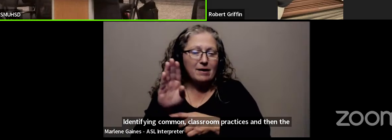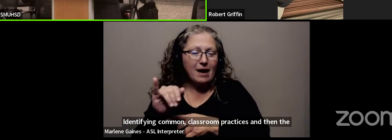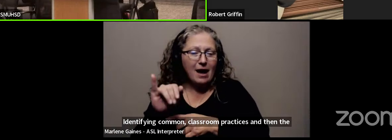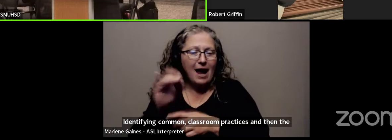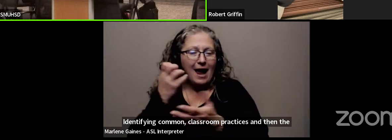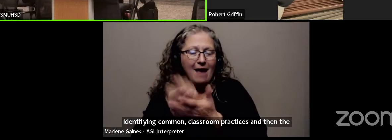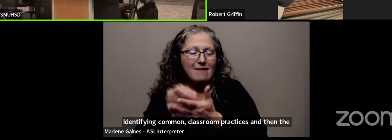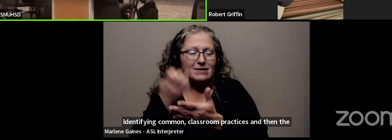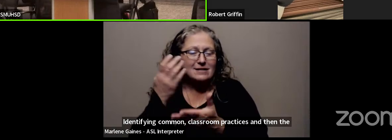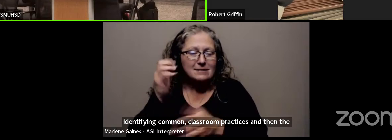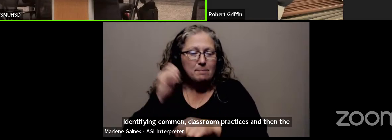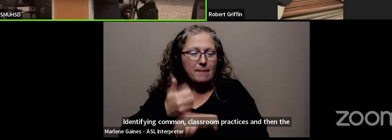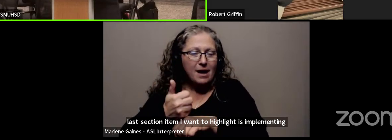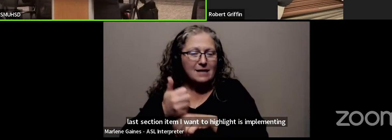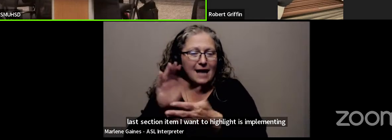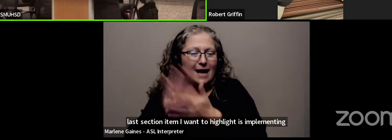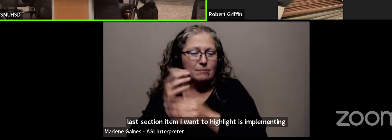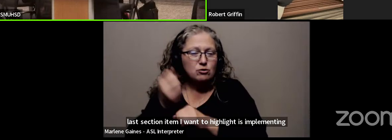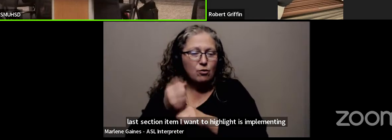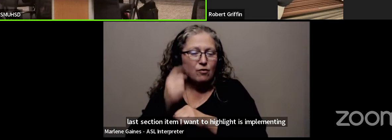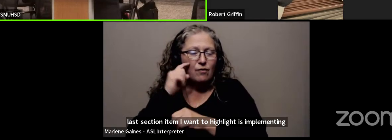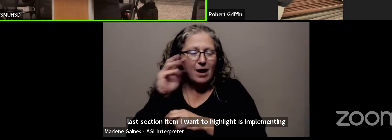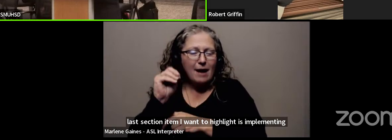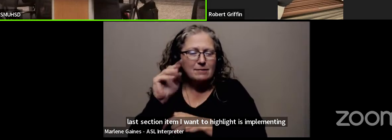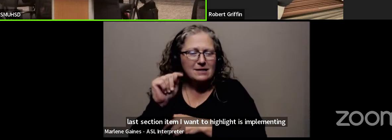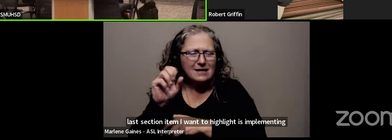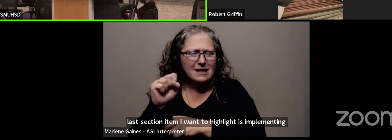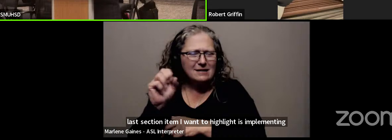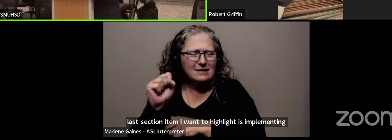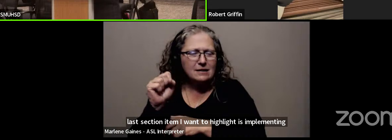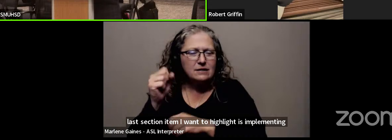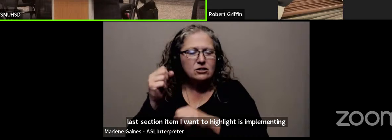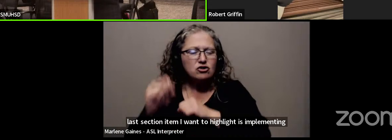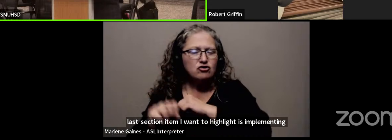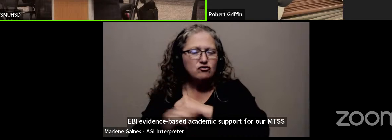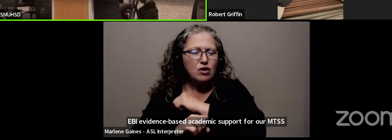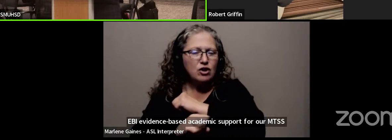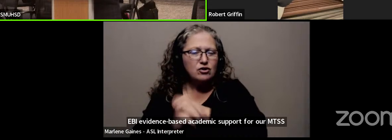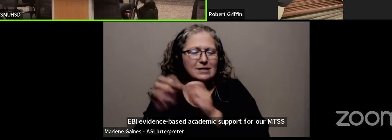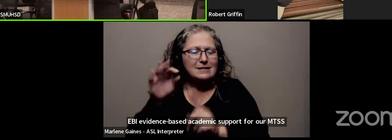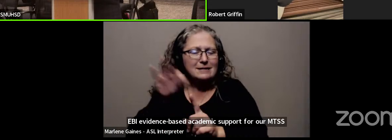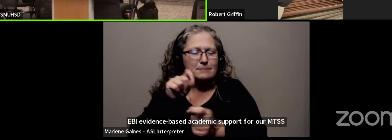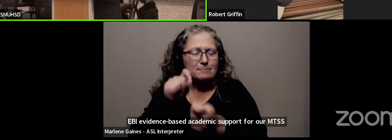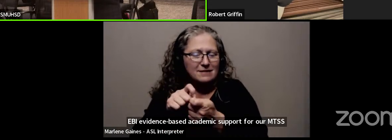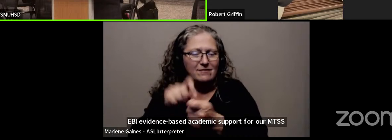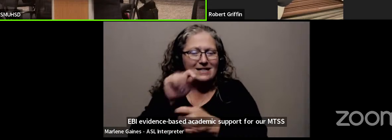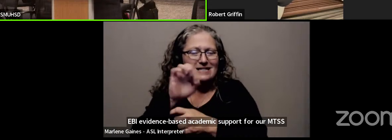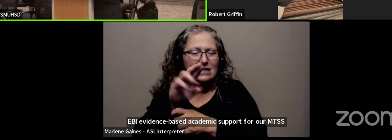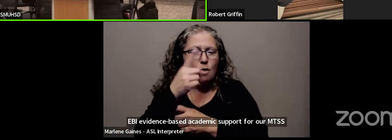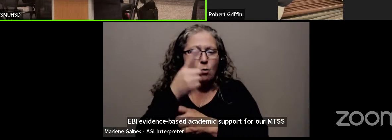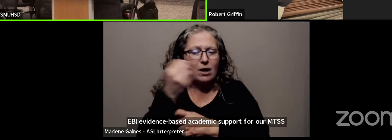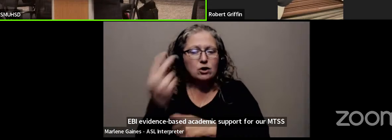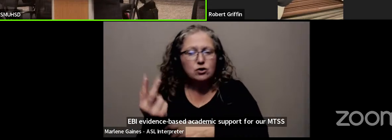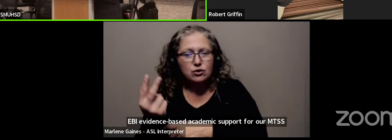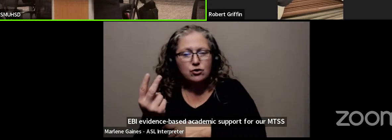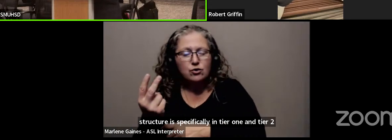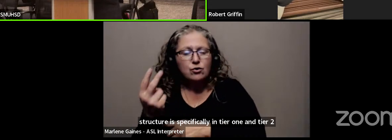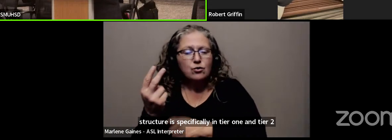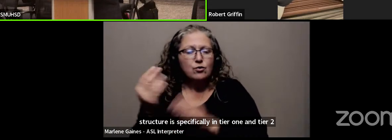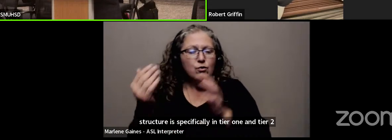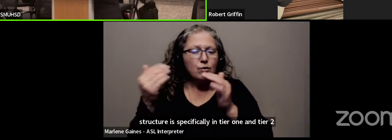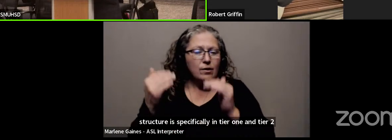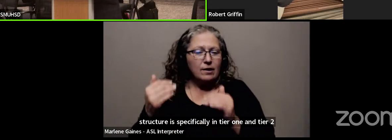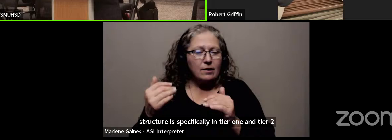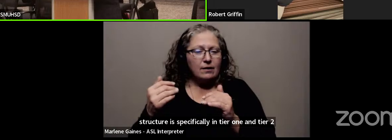academic support, for our MTSS structure, specifically in tier 1 and tier 2. And then